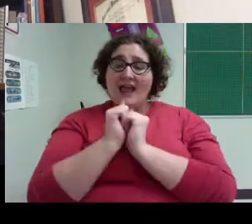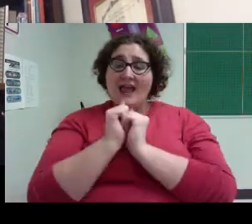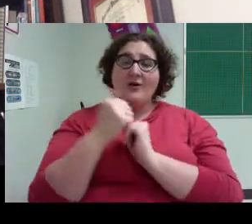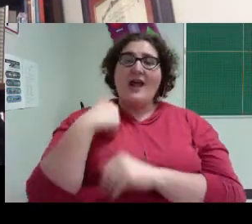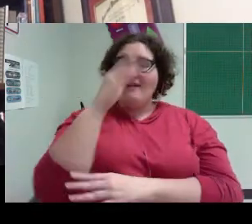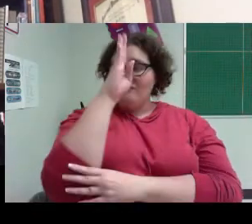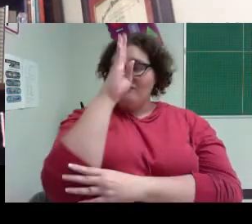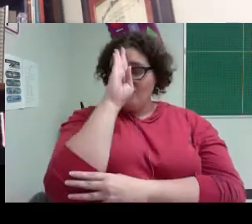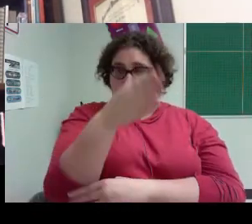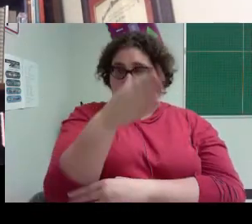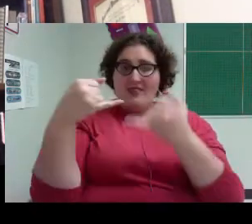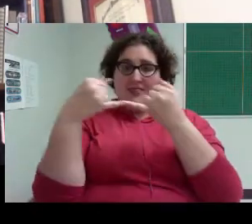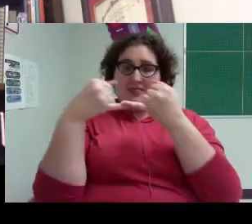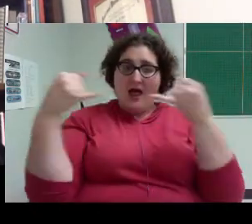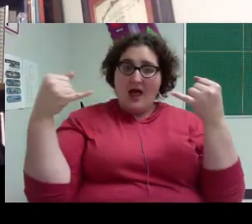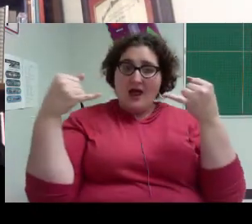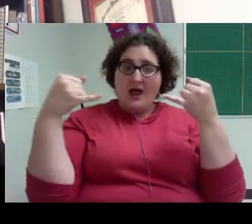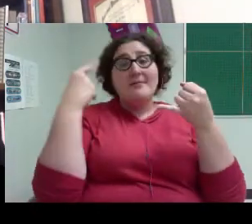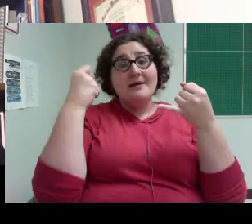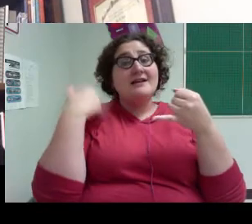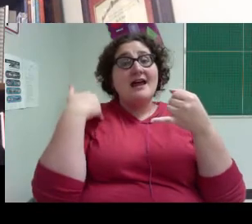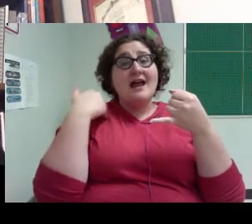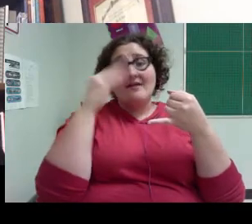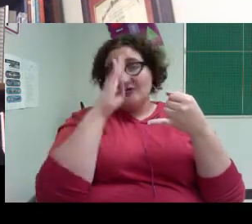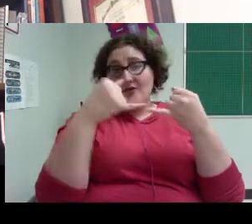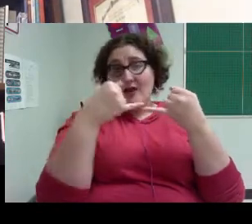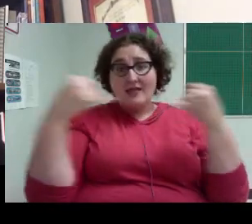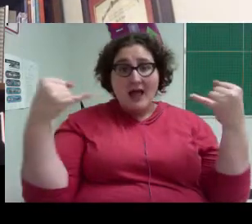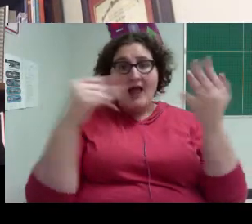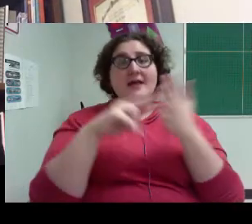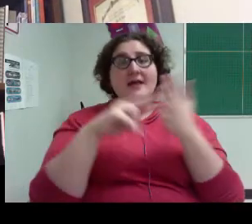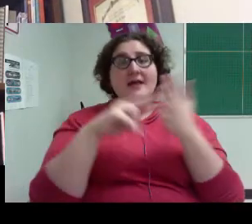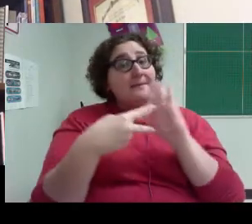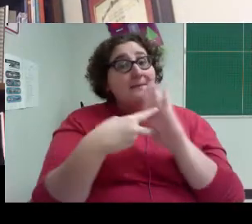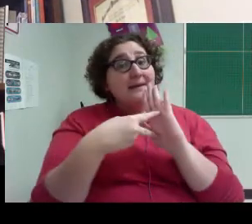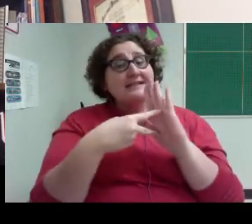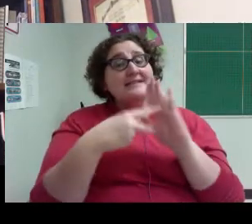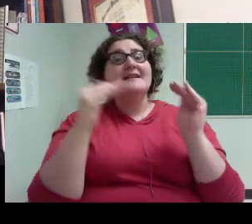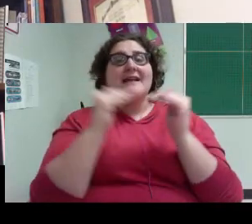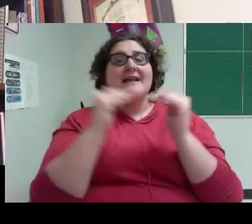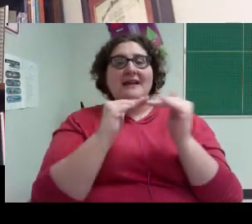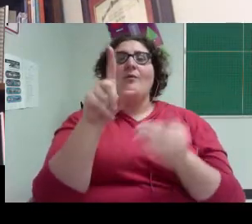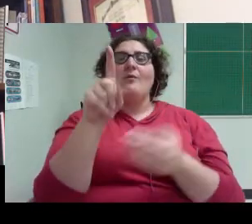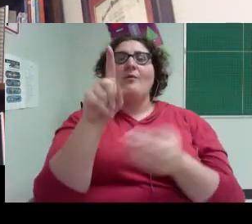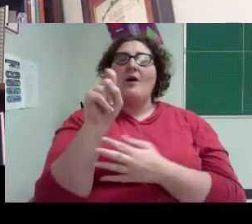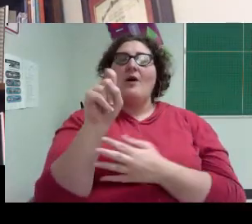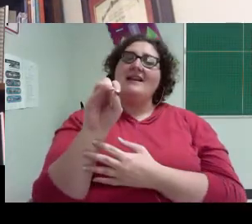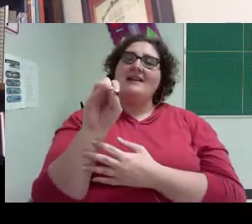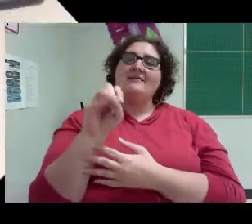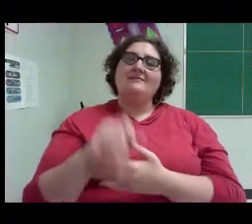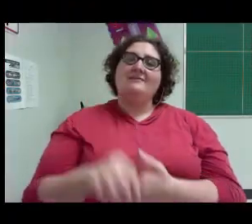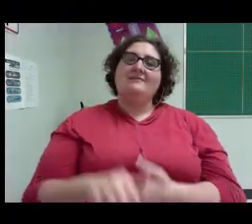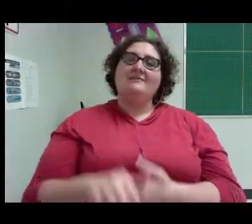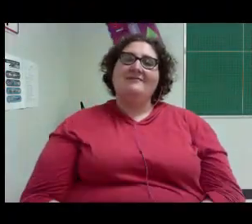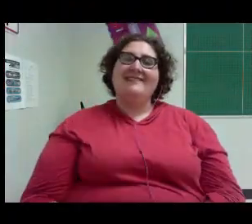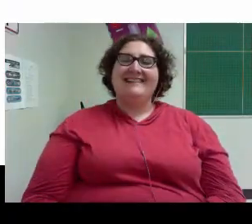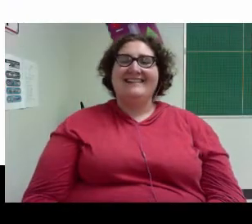I have a straight line right here. And because I have a straight line, that means that the sum of the three angles has to equal 180.